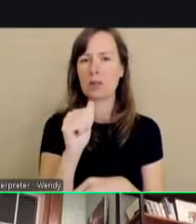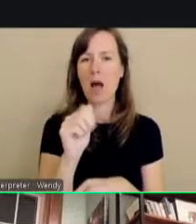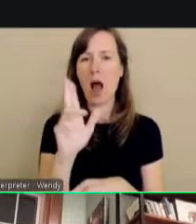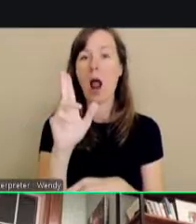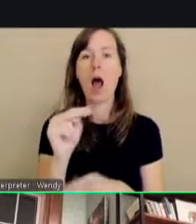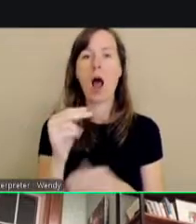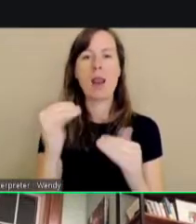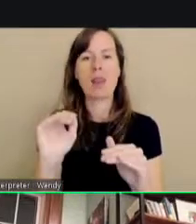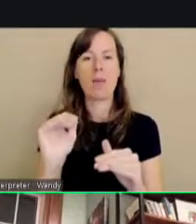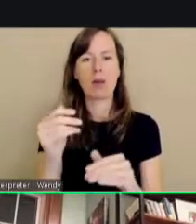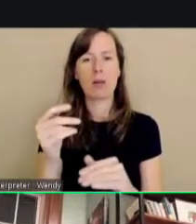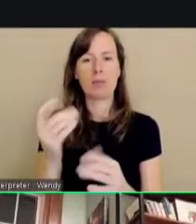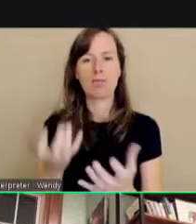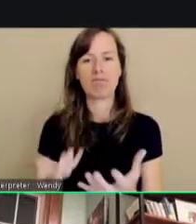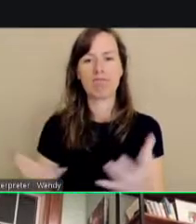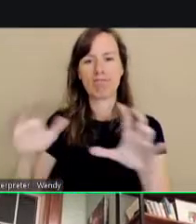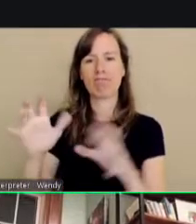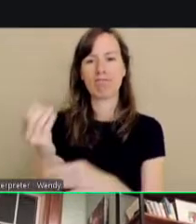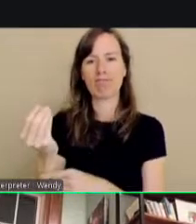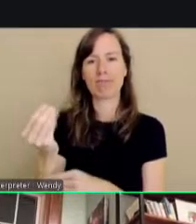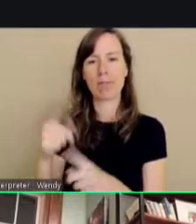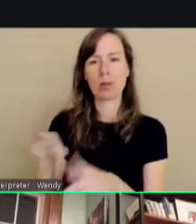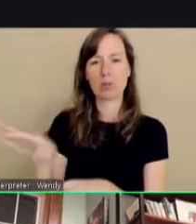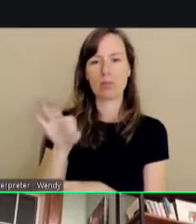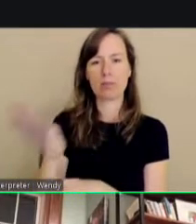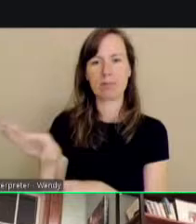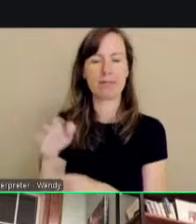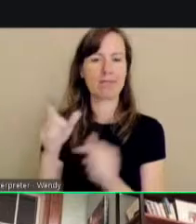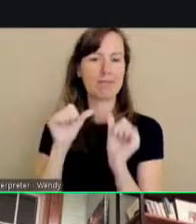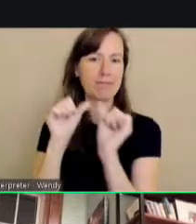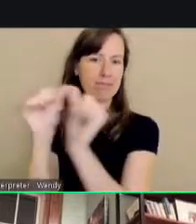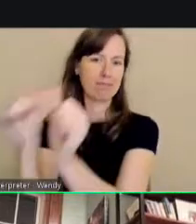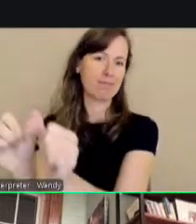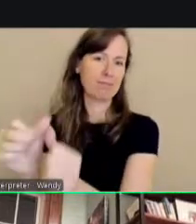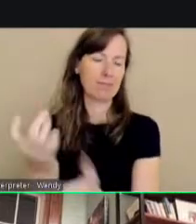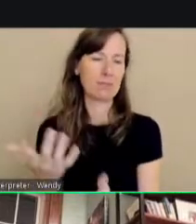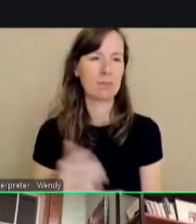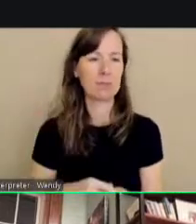to pull from in perpetuity.